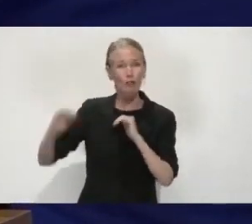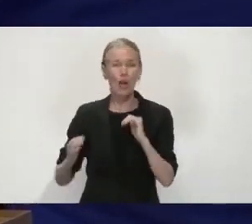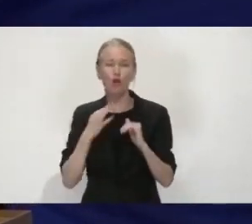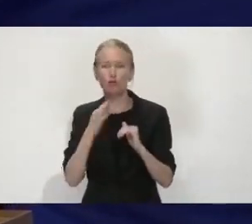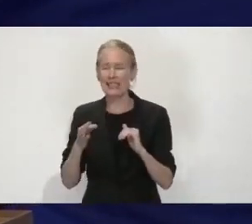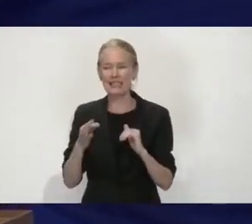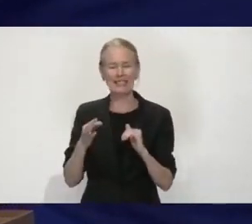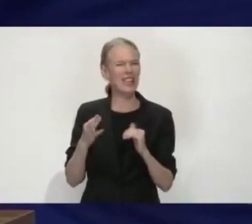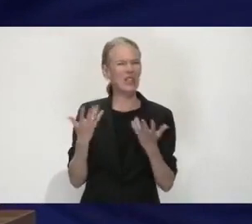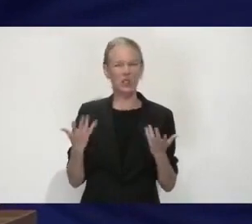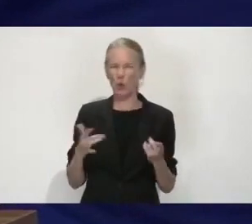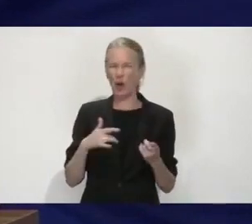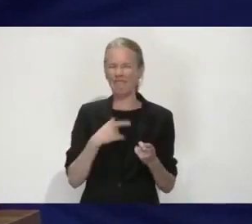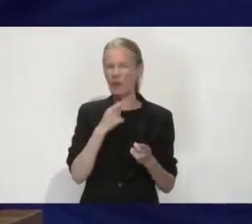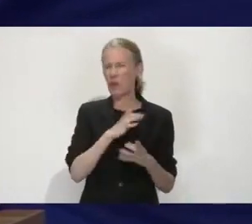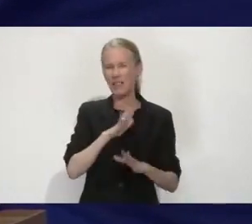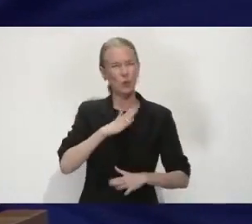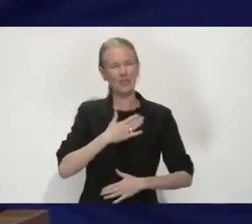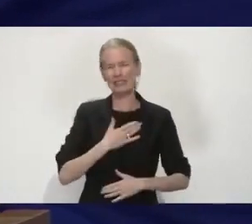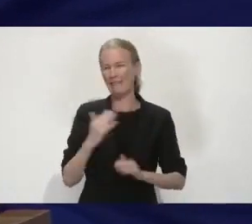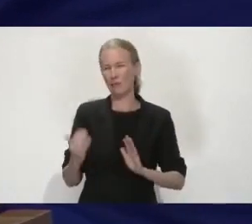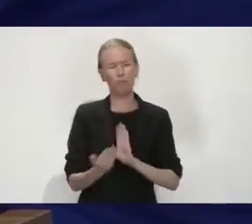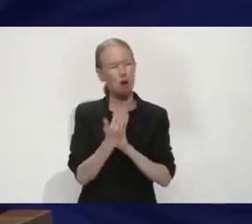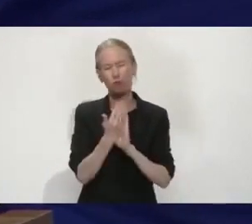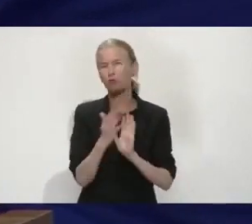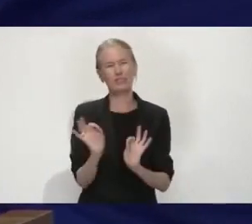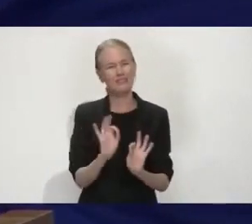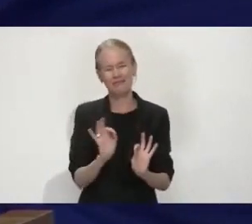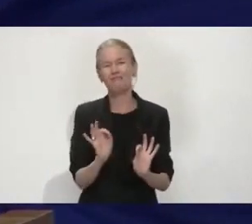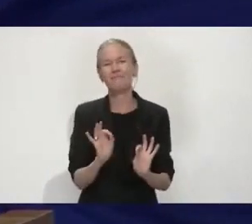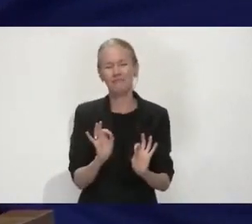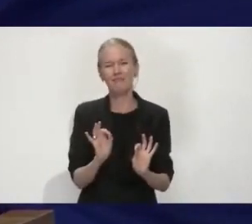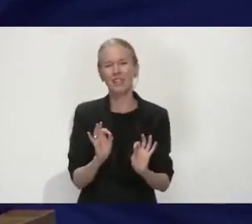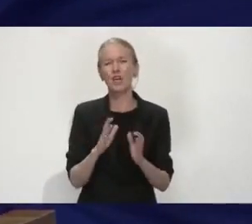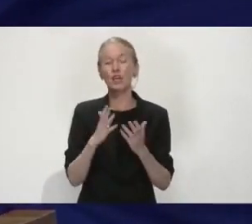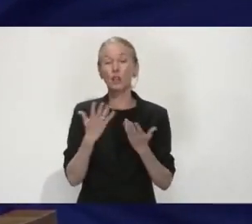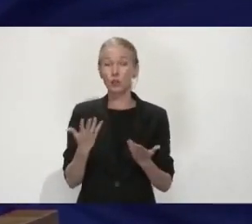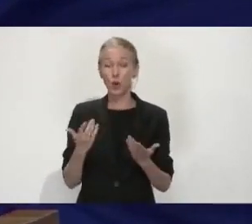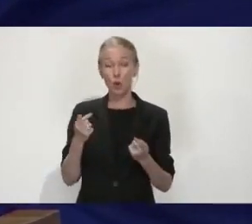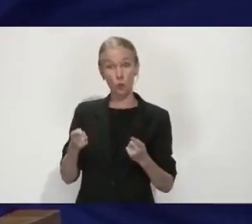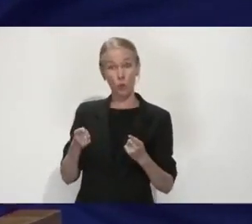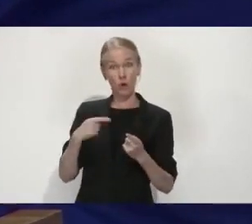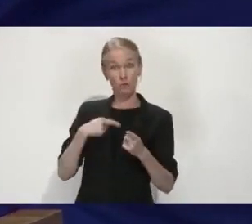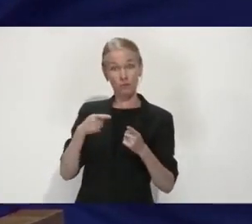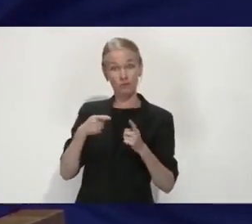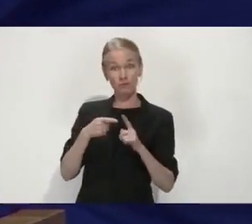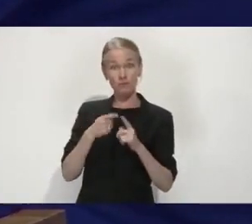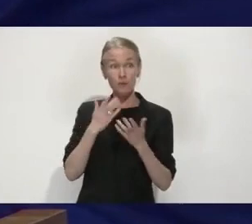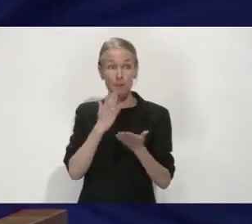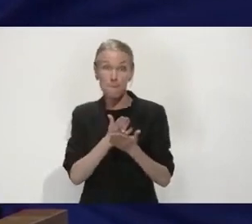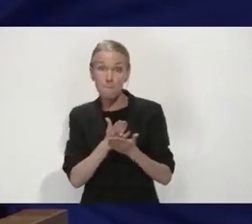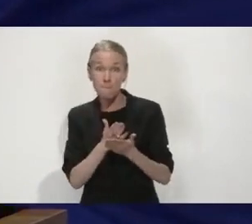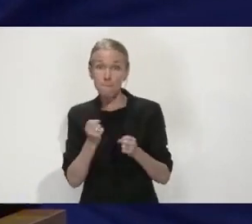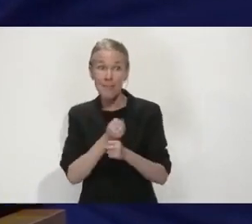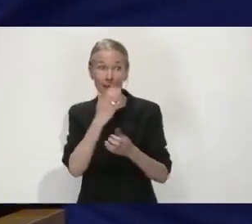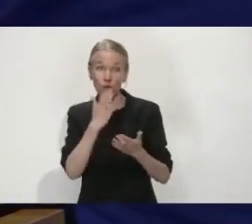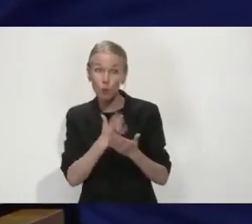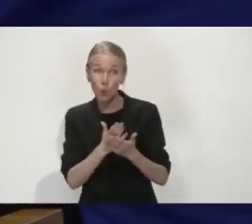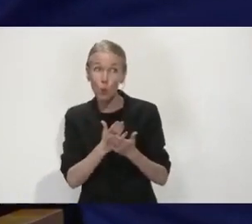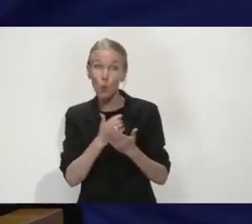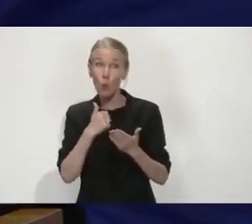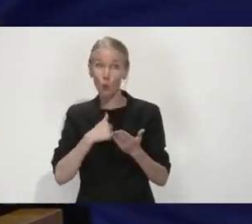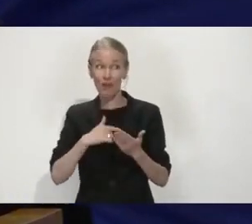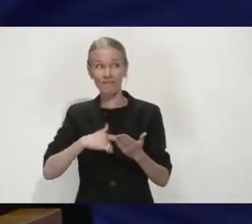very limited use, pre-departure testing to New Zealand. So in terms of the compliance around it, making sure we had the right